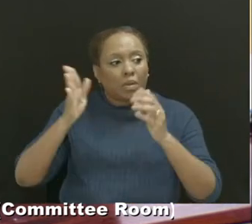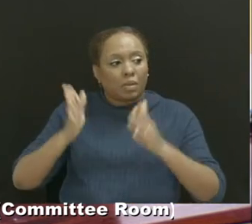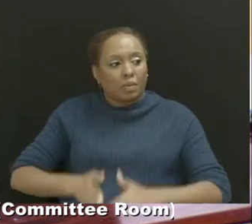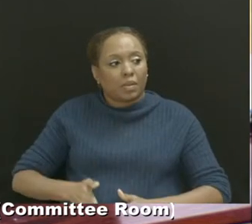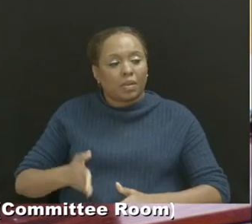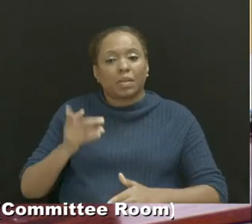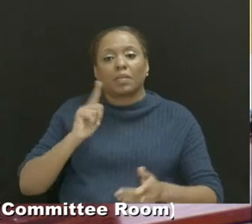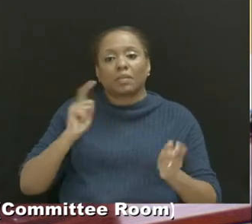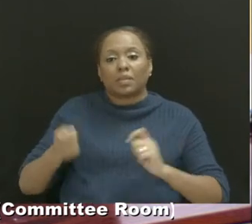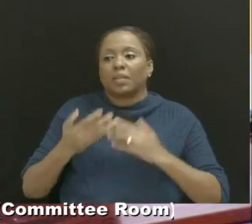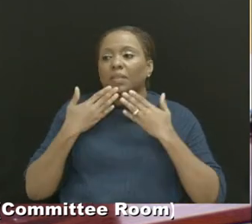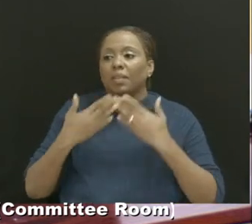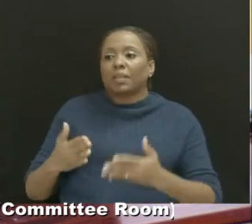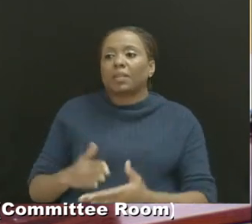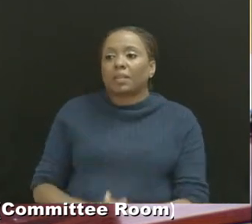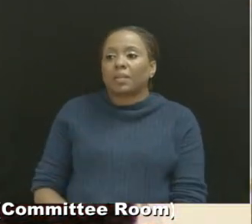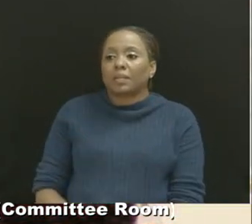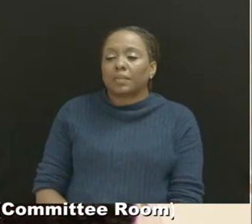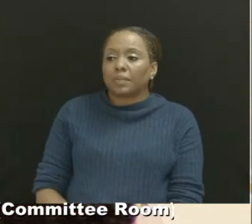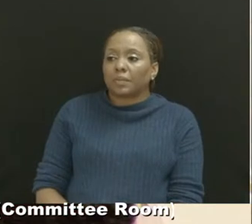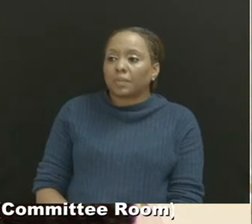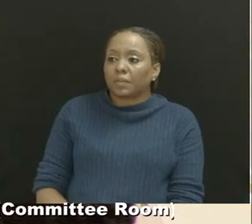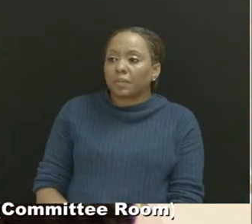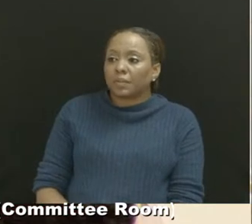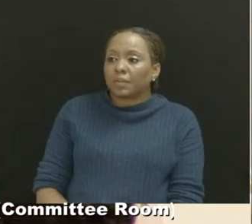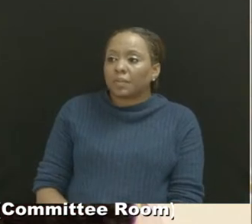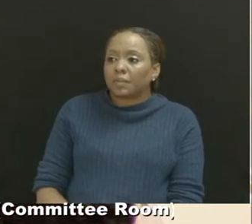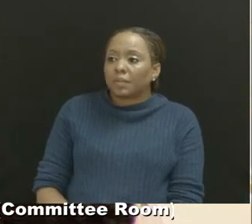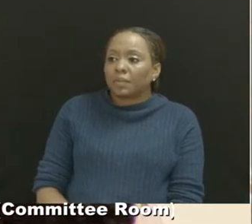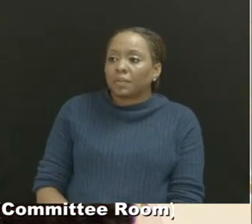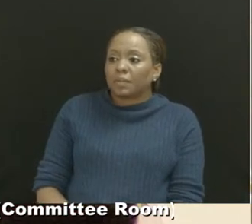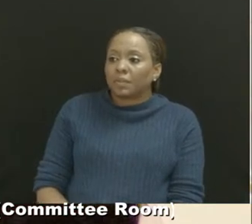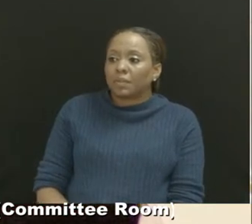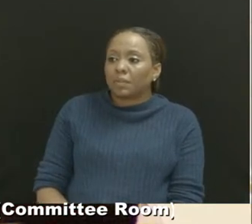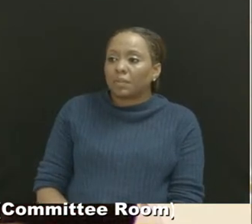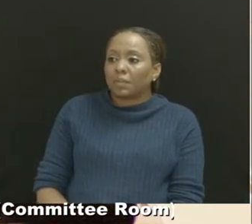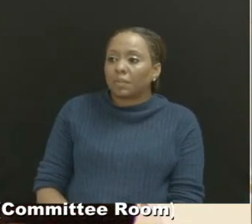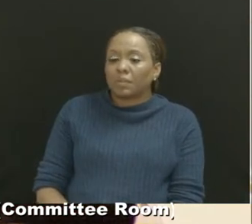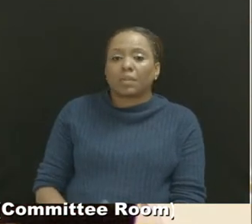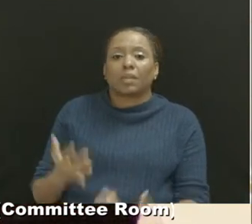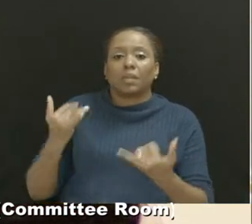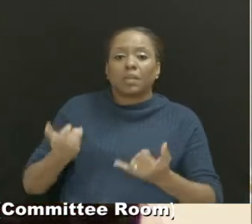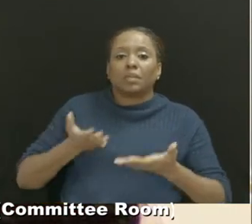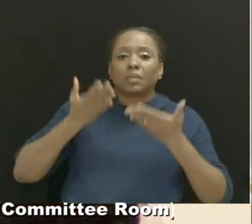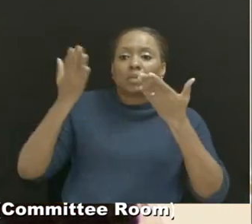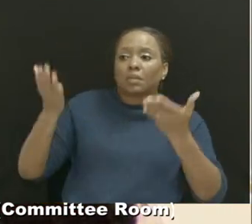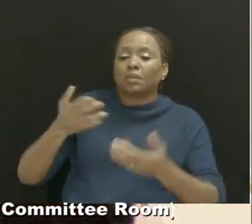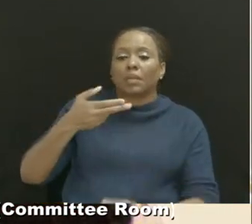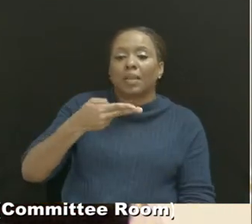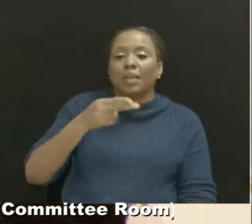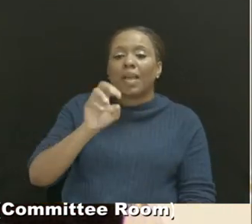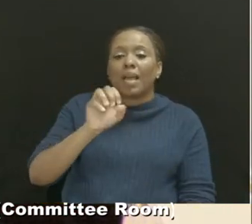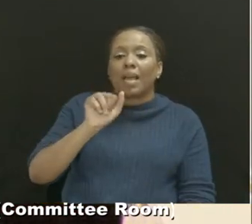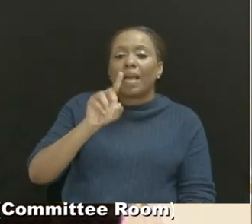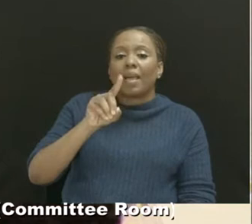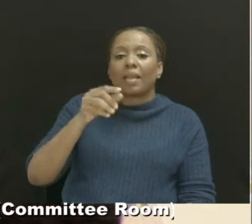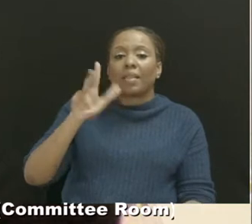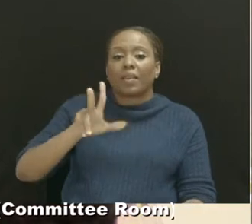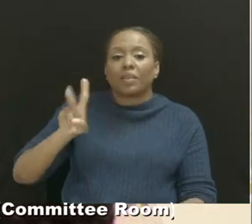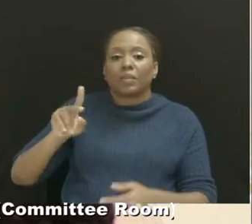their cause. Thank you. Thank you. And with that, I pose the question to the House that Head 32 in the amount